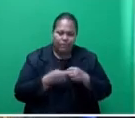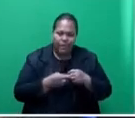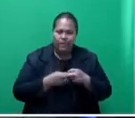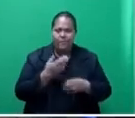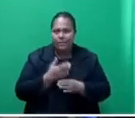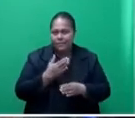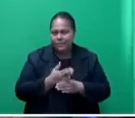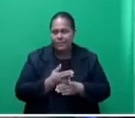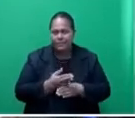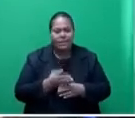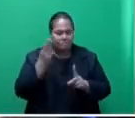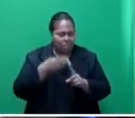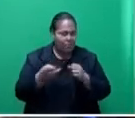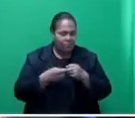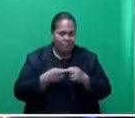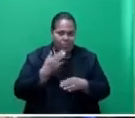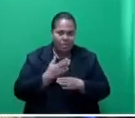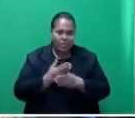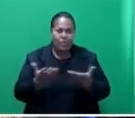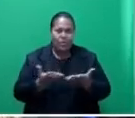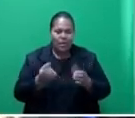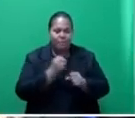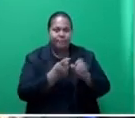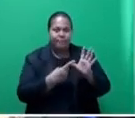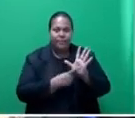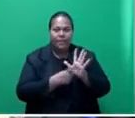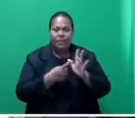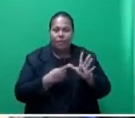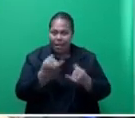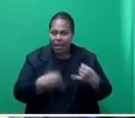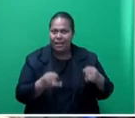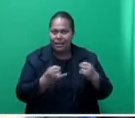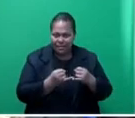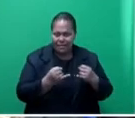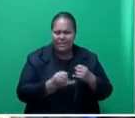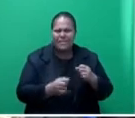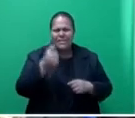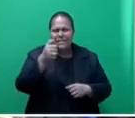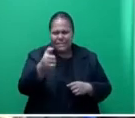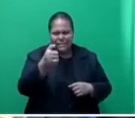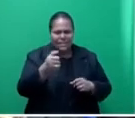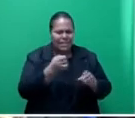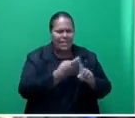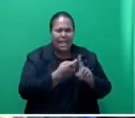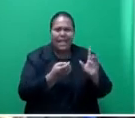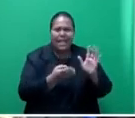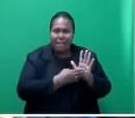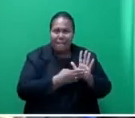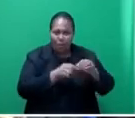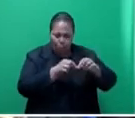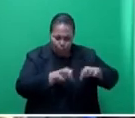main repair works at Ngaloa Island, which involved installing 6 kilometers of submarine pipeline. As I informed the